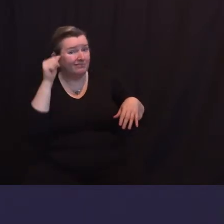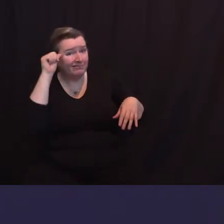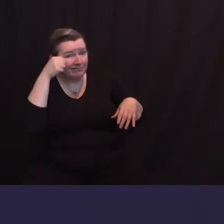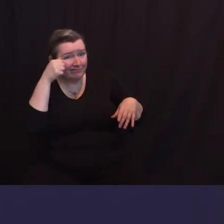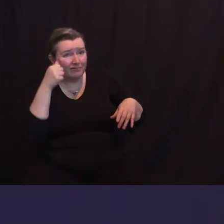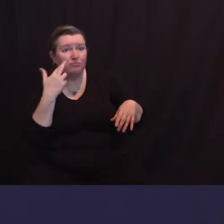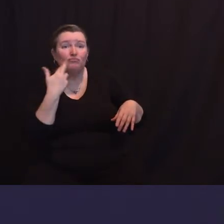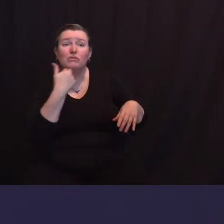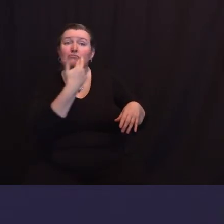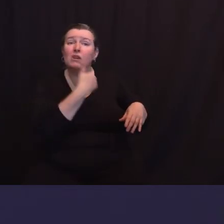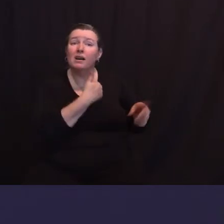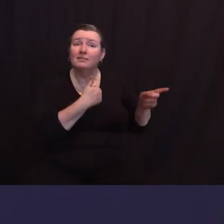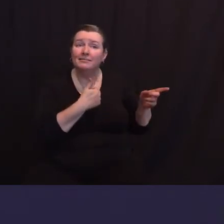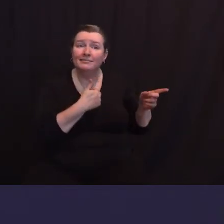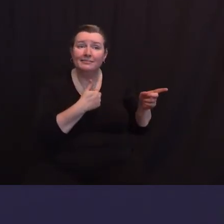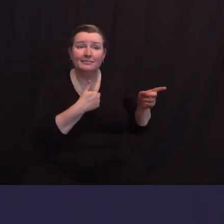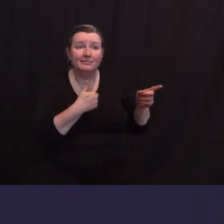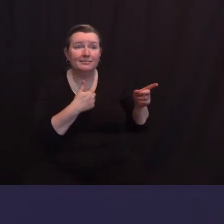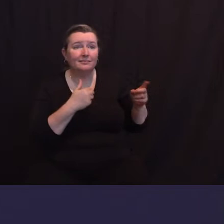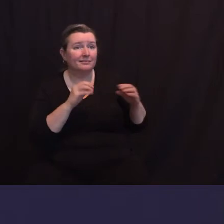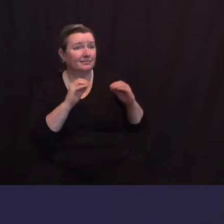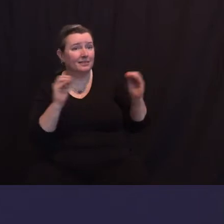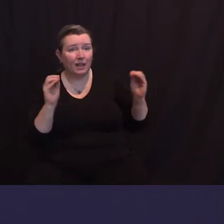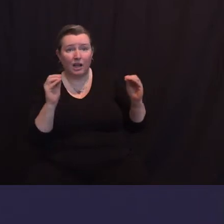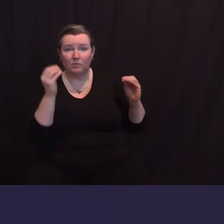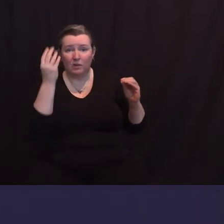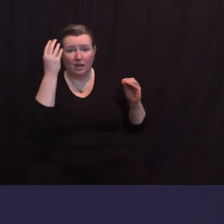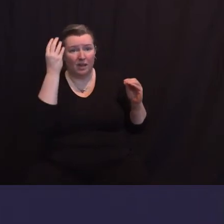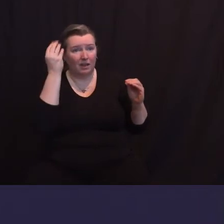on capacity outside. There are social distancing